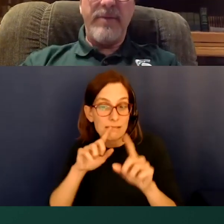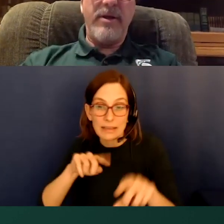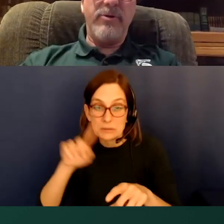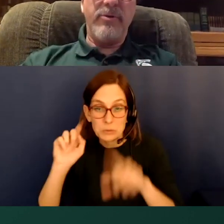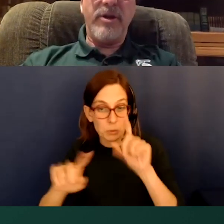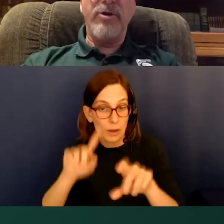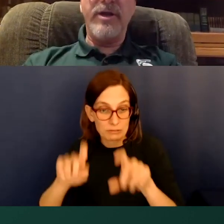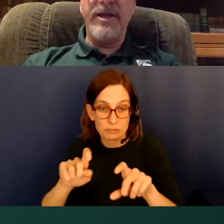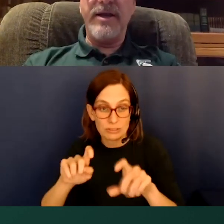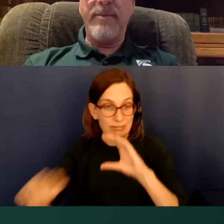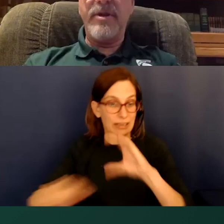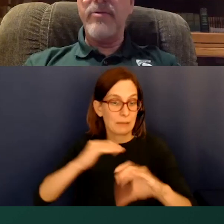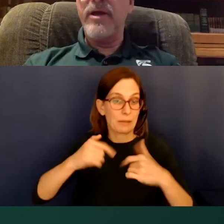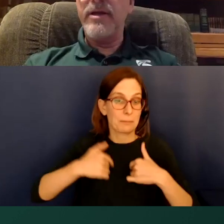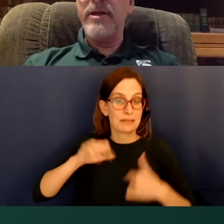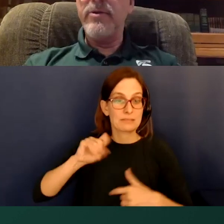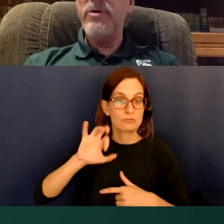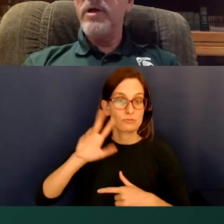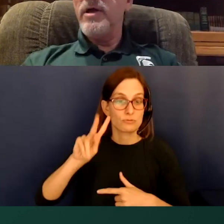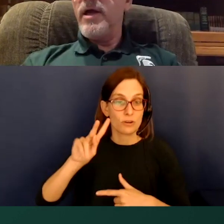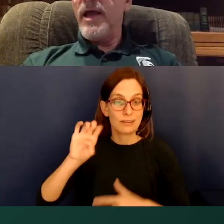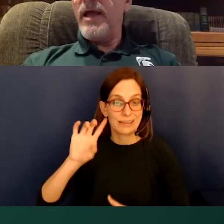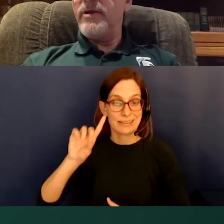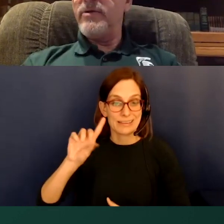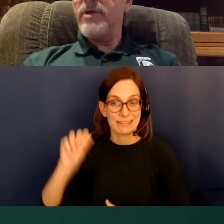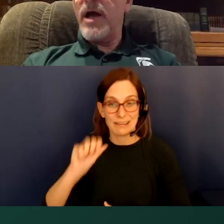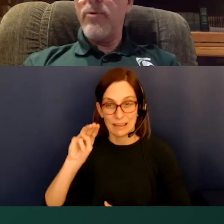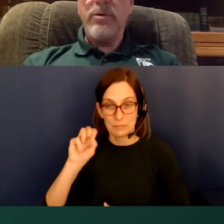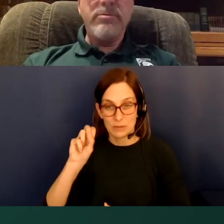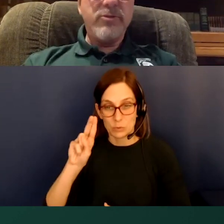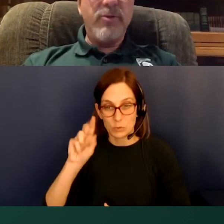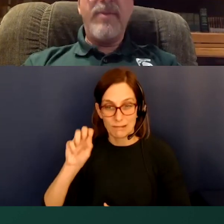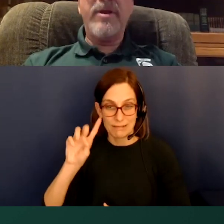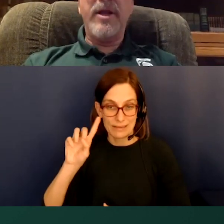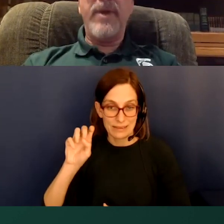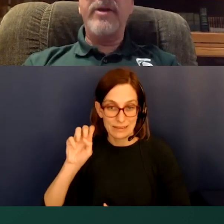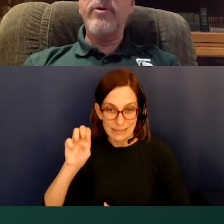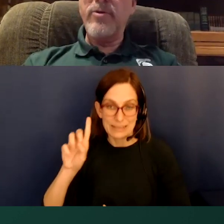an email to starkyd@msu.edu, and I will